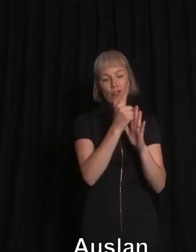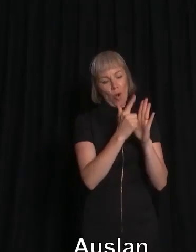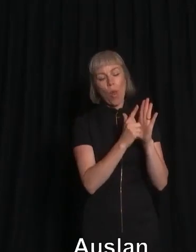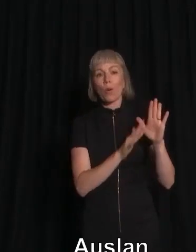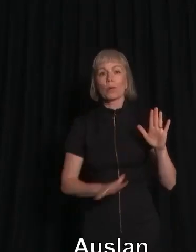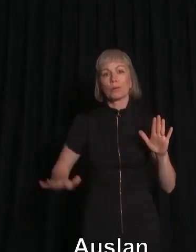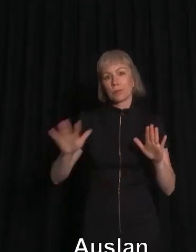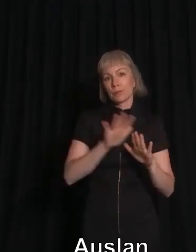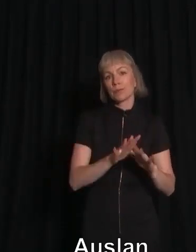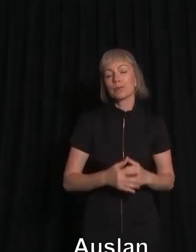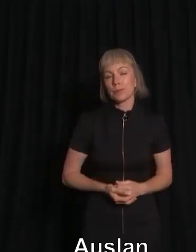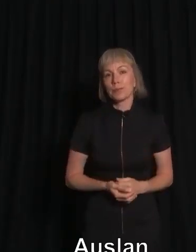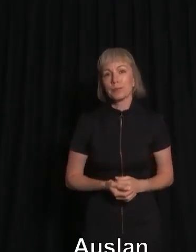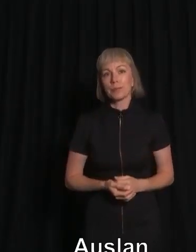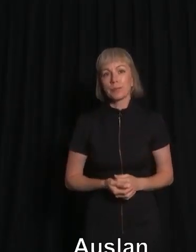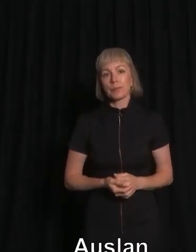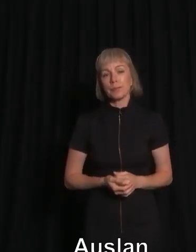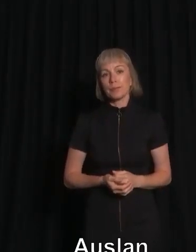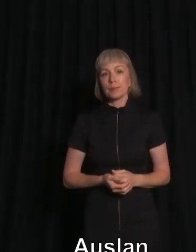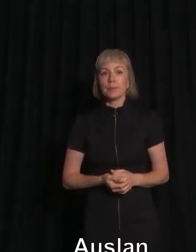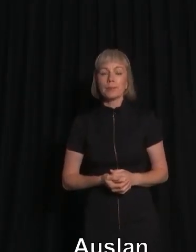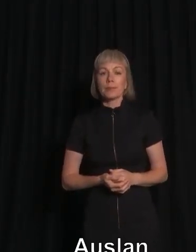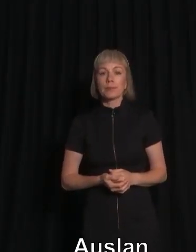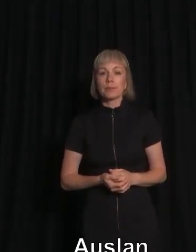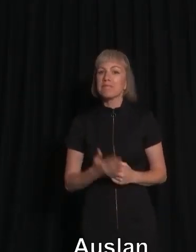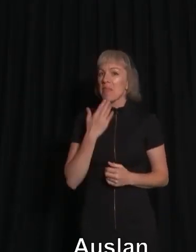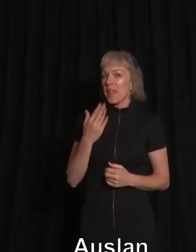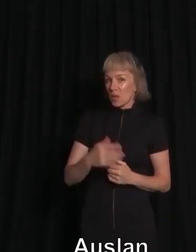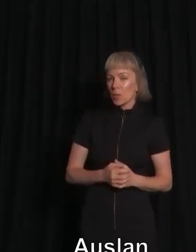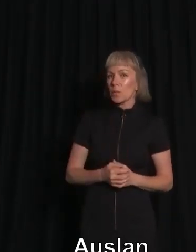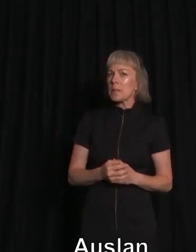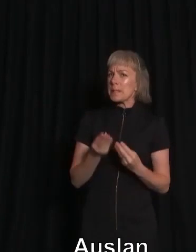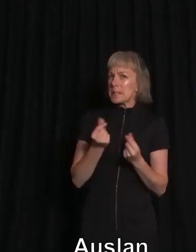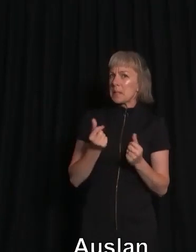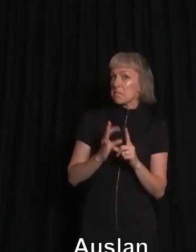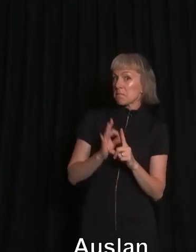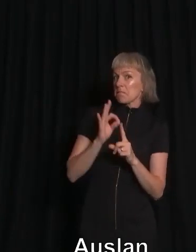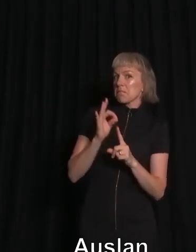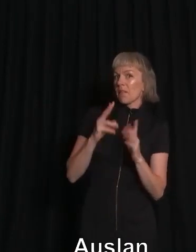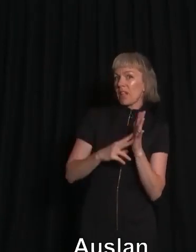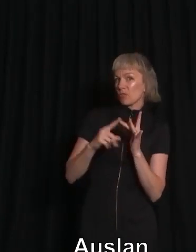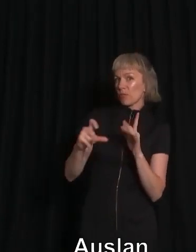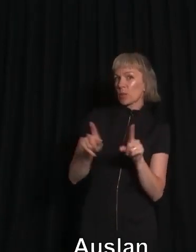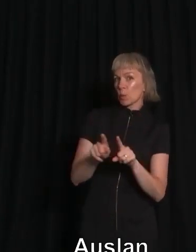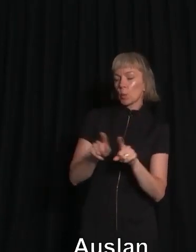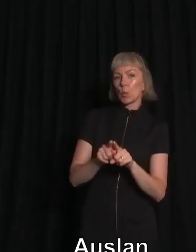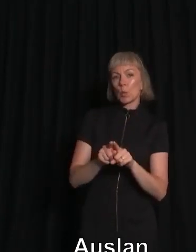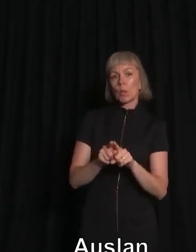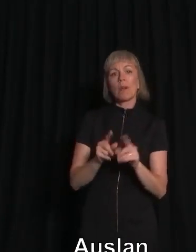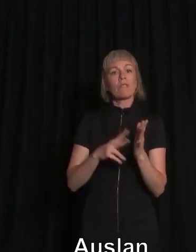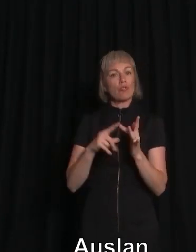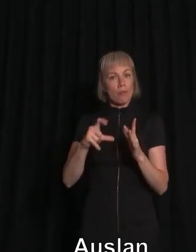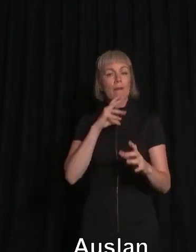Thanks, Morgan. We've got some promising signs in Victoria as well. We've got a commitment from the state of Victoria